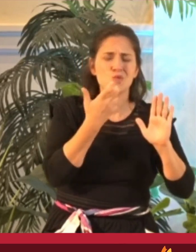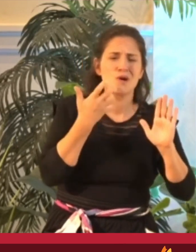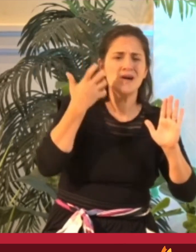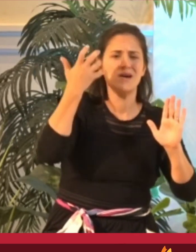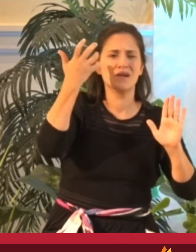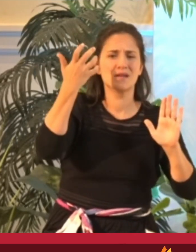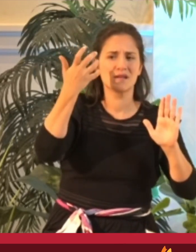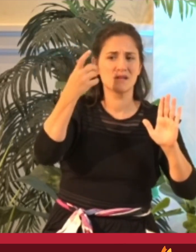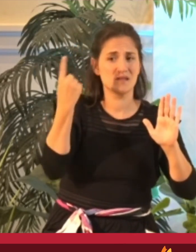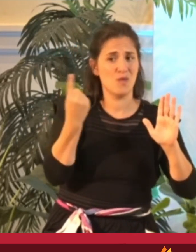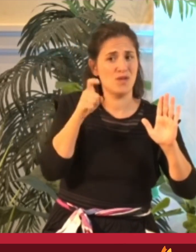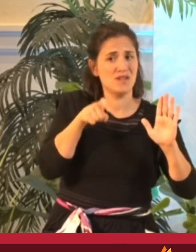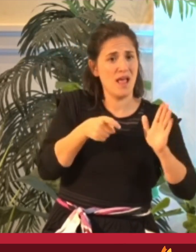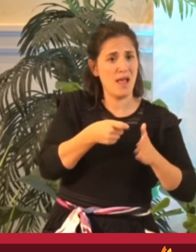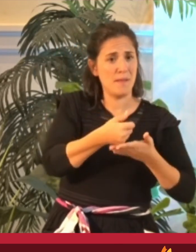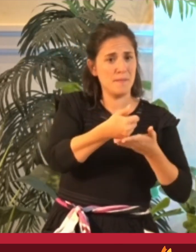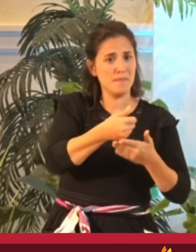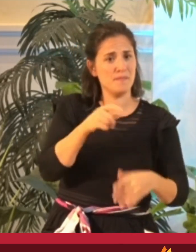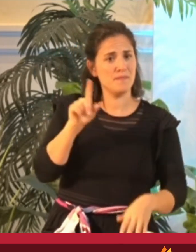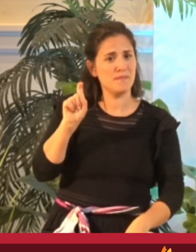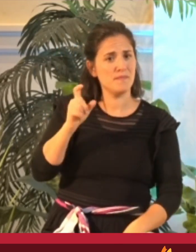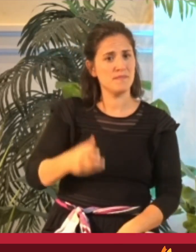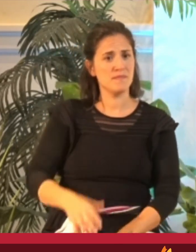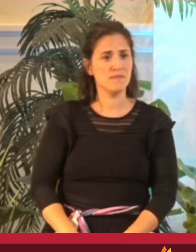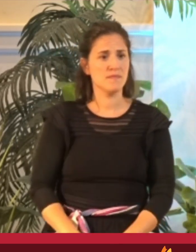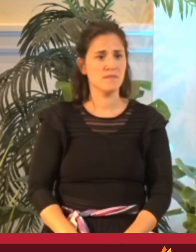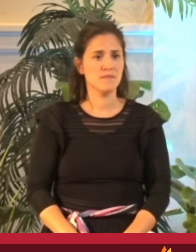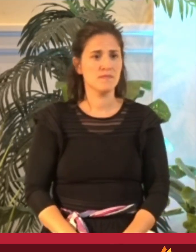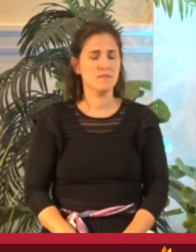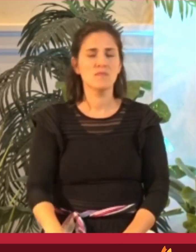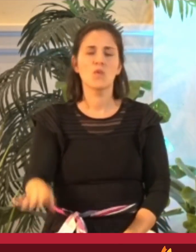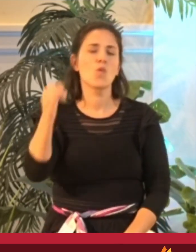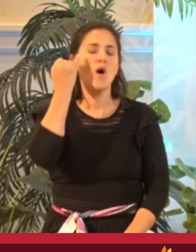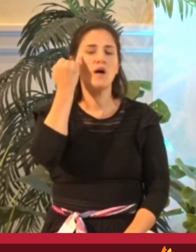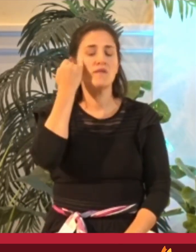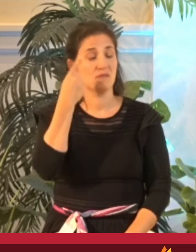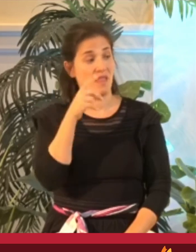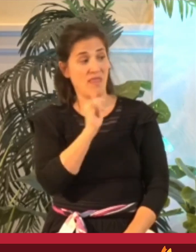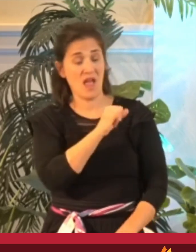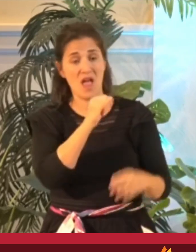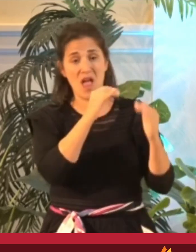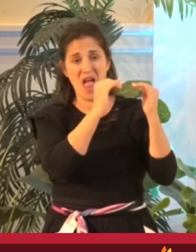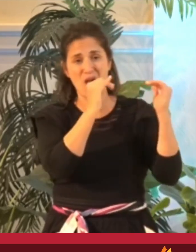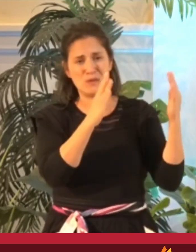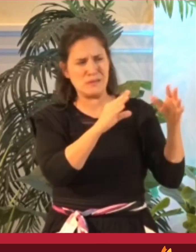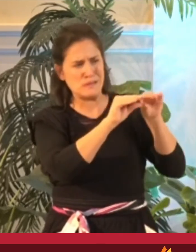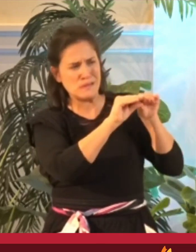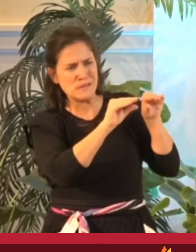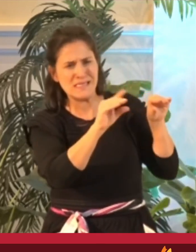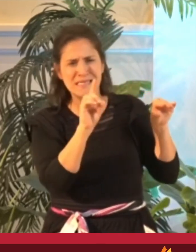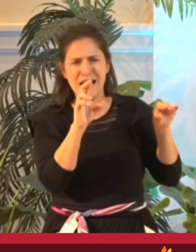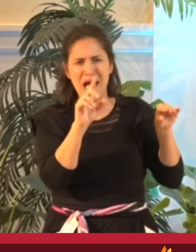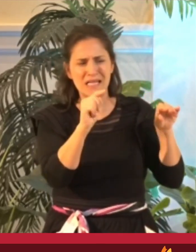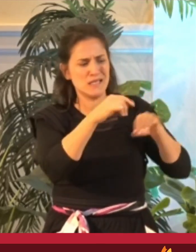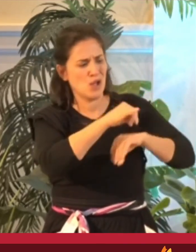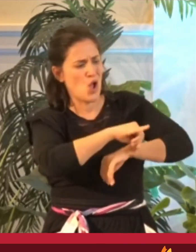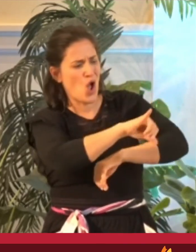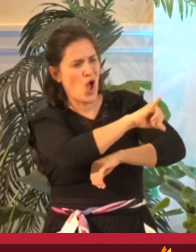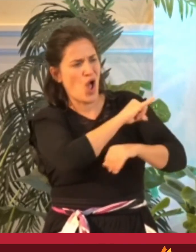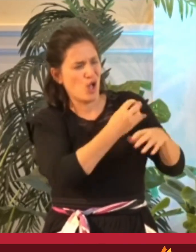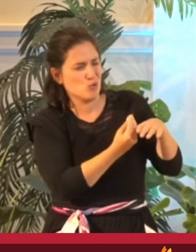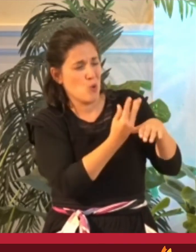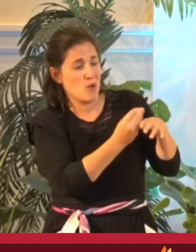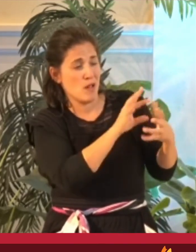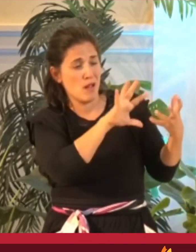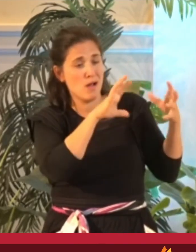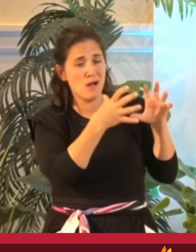help? What if behind those dusty windows and unkept yard was